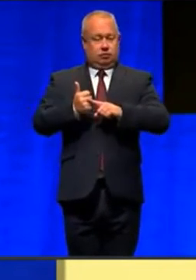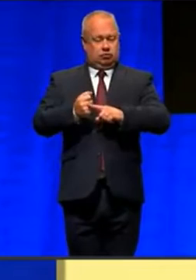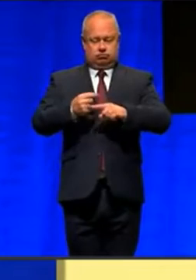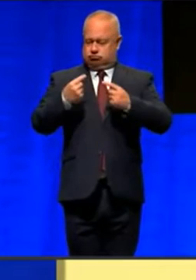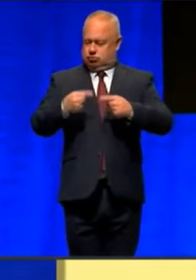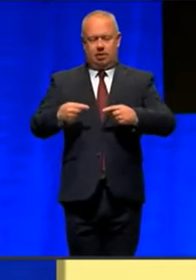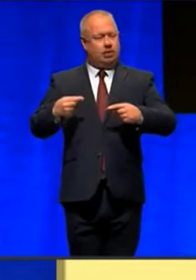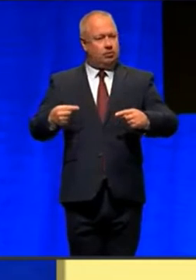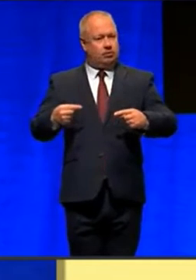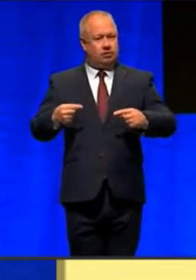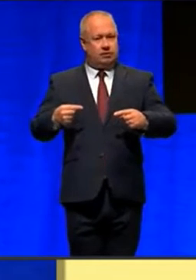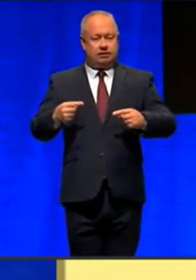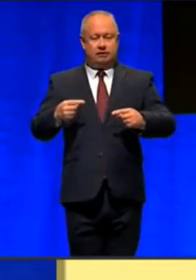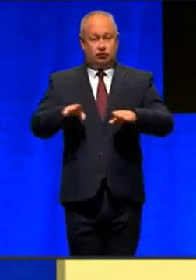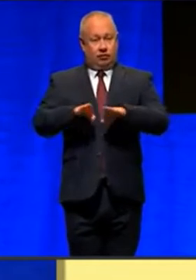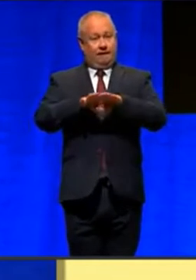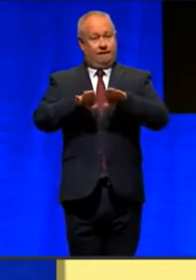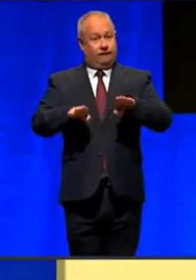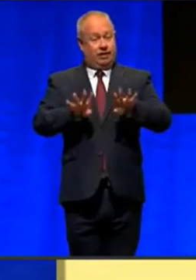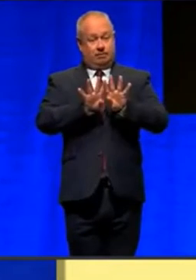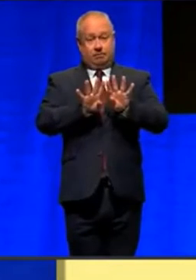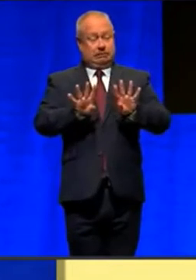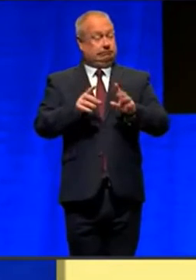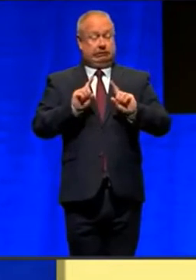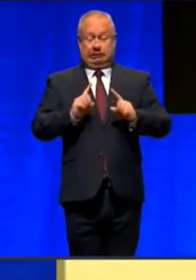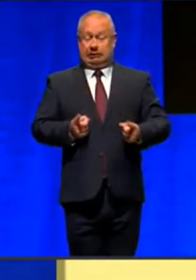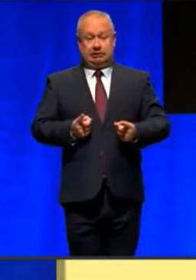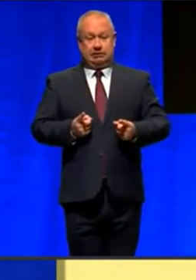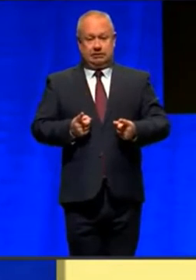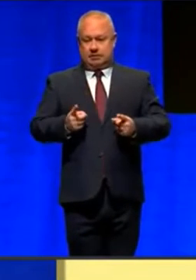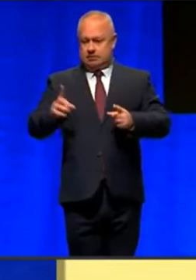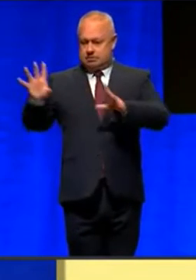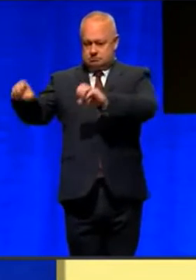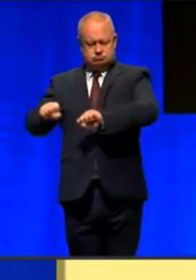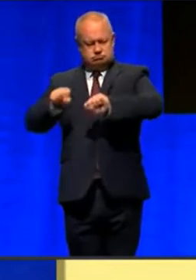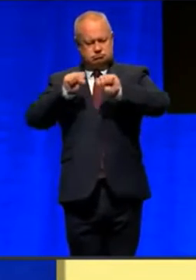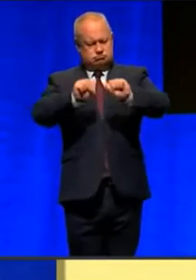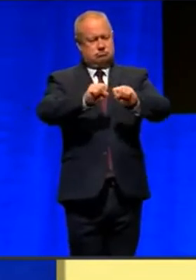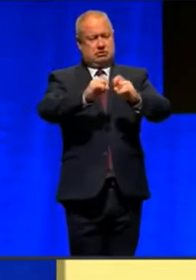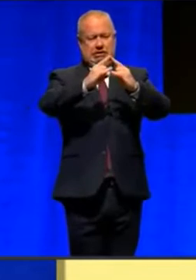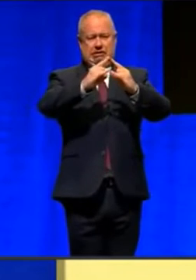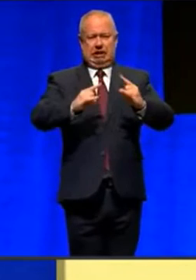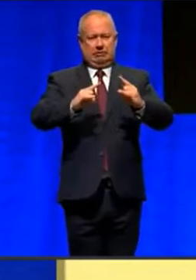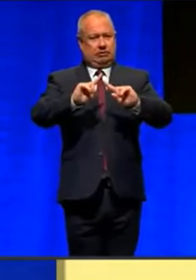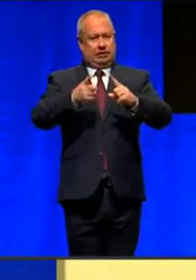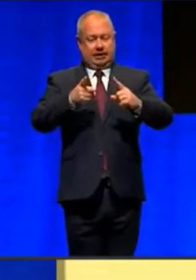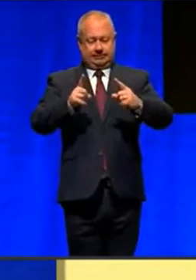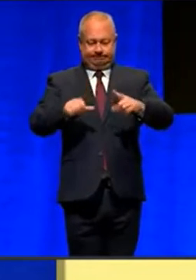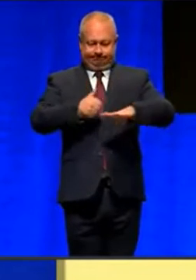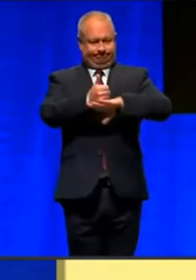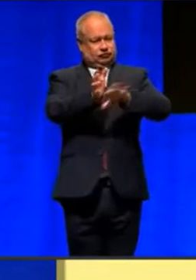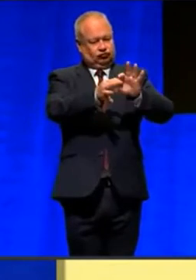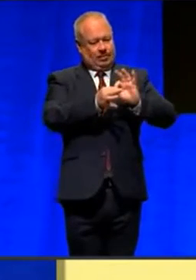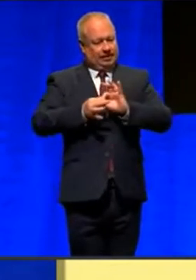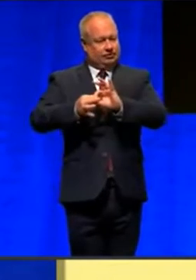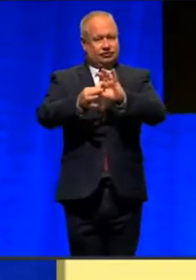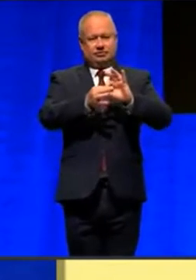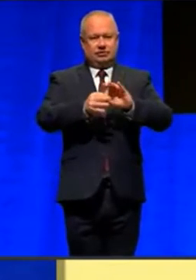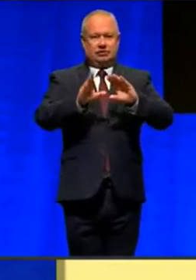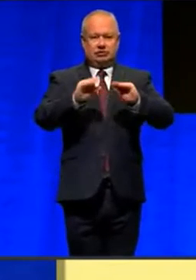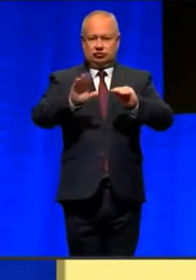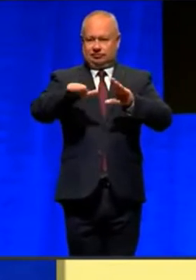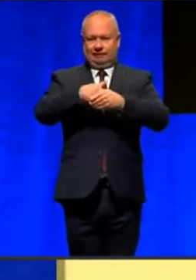it's harder for people to have a fair hearing. People are put into camps to keep them from forming relationships and stop them